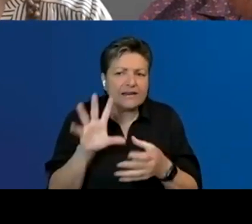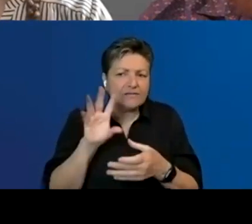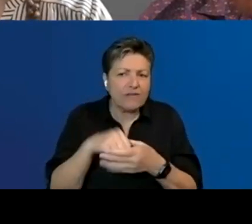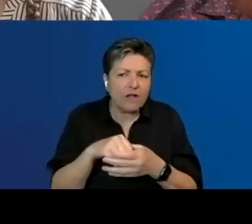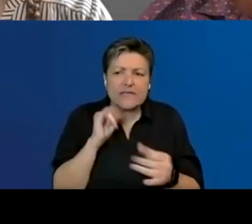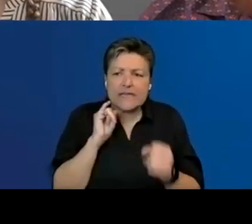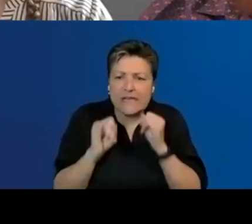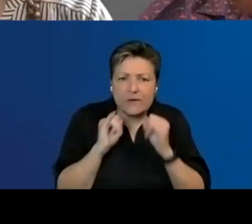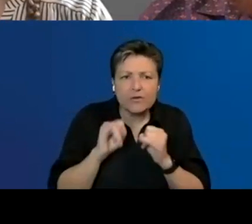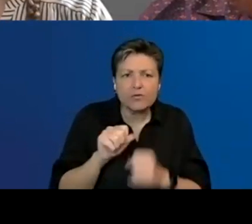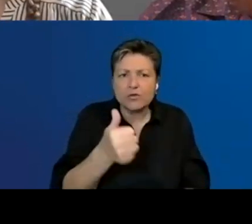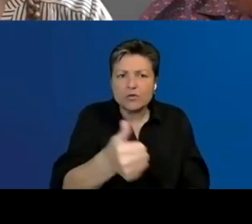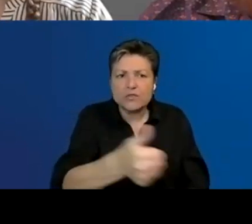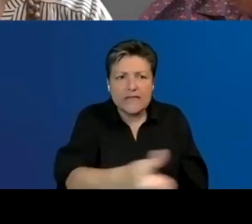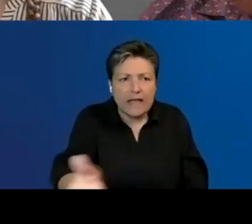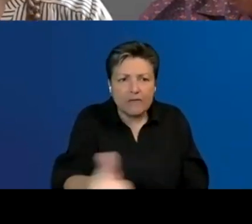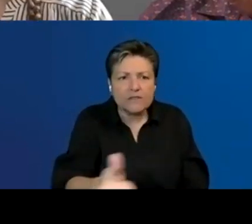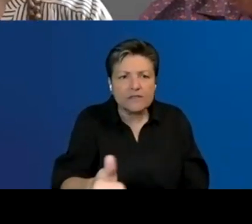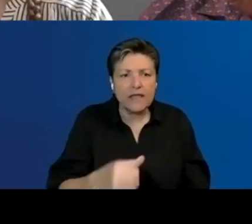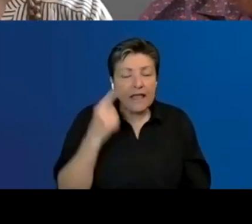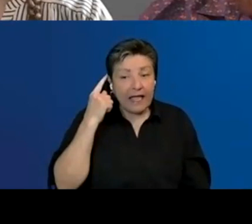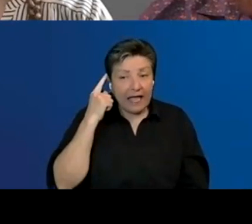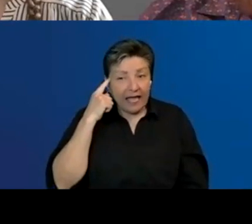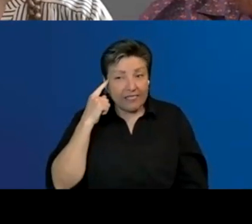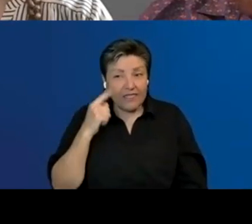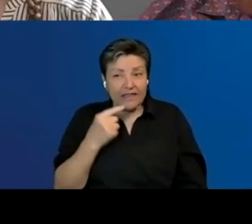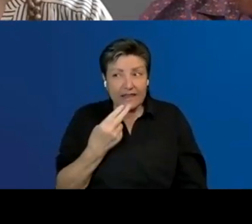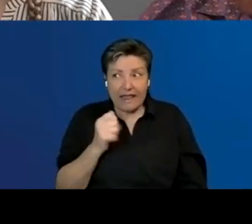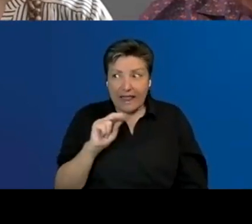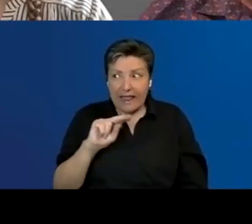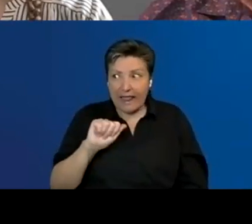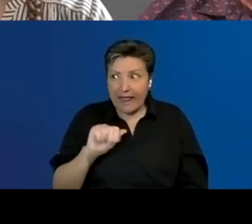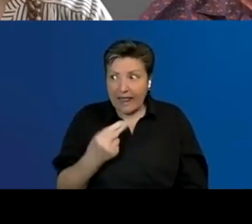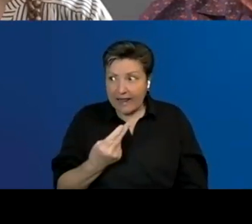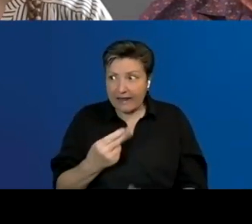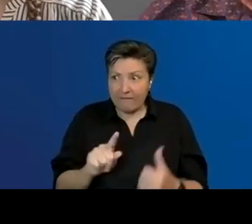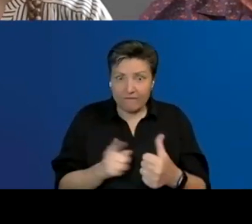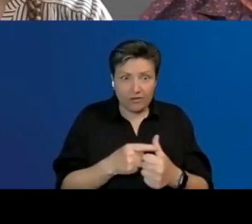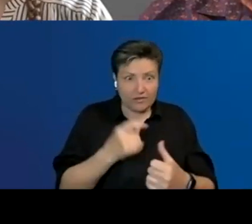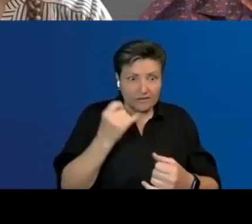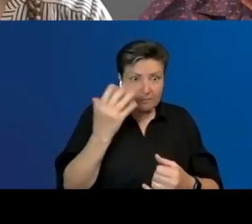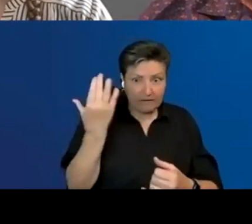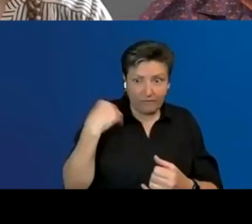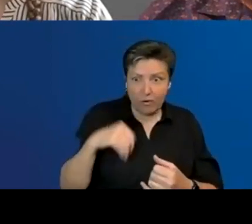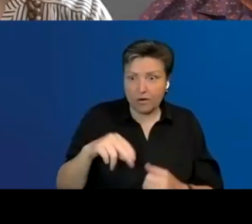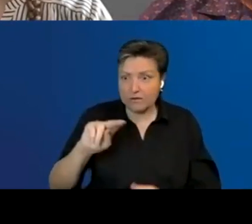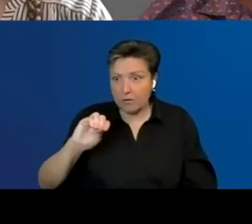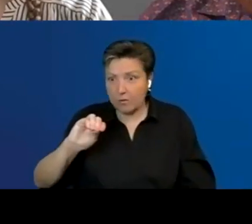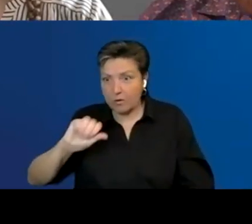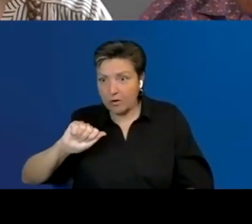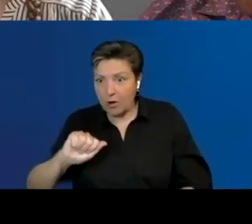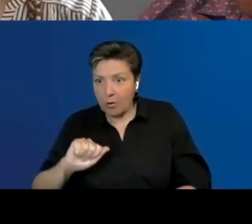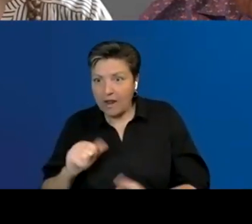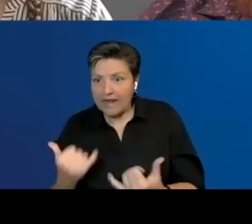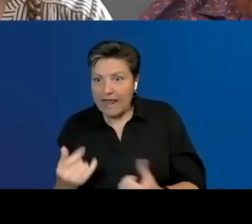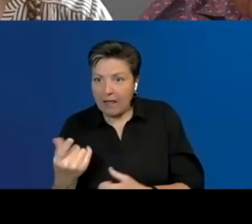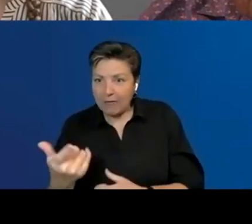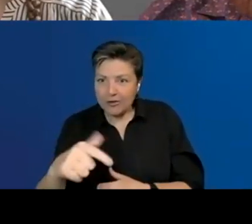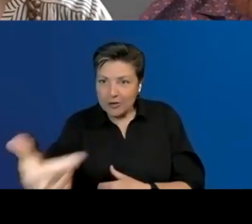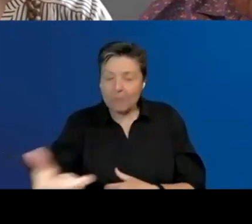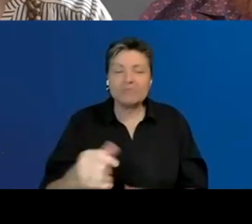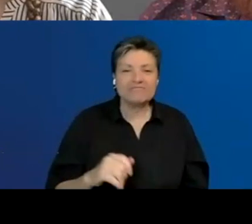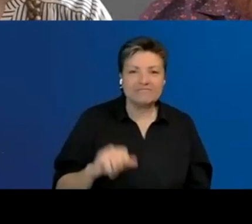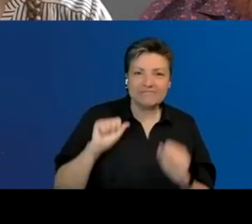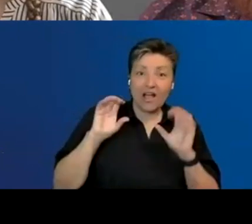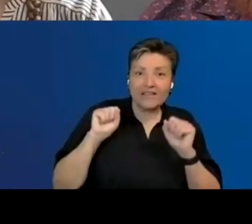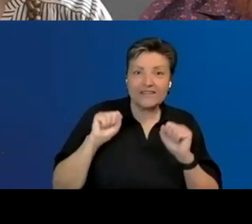And I think Hannah went first last time, so Noah, you're up. Okay, awesome.